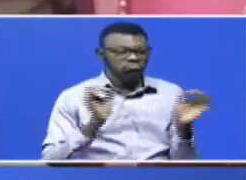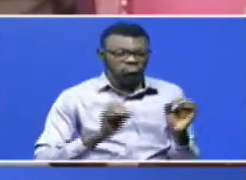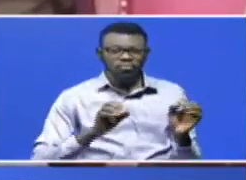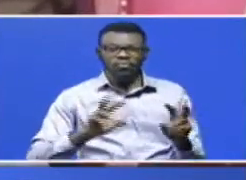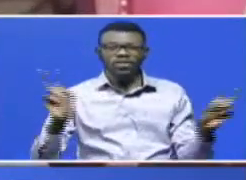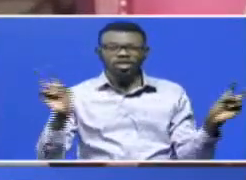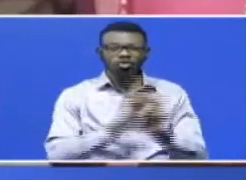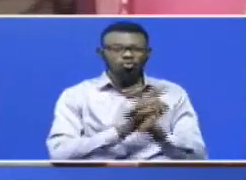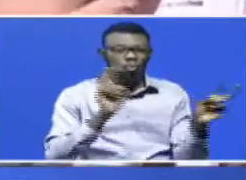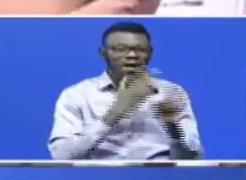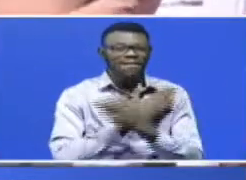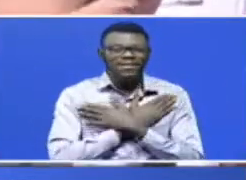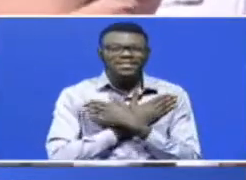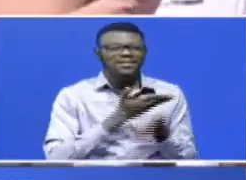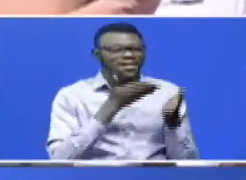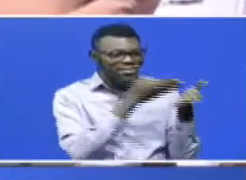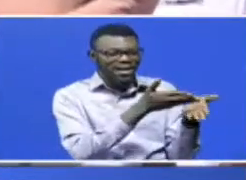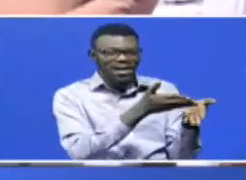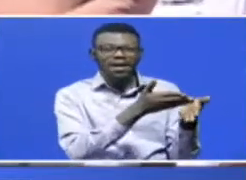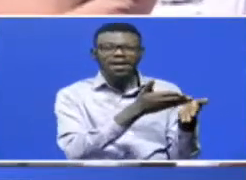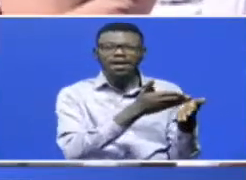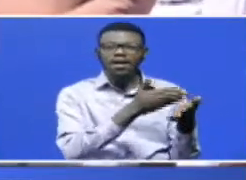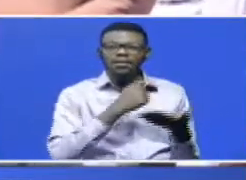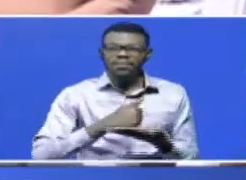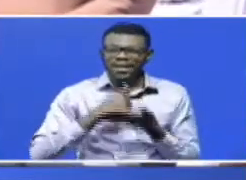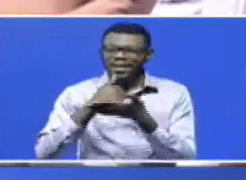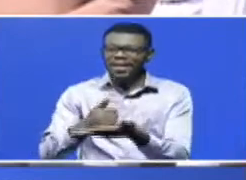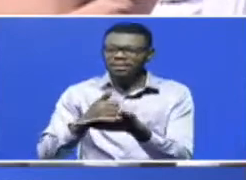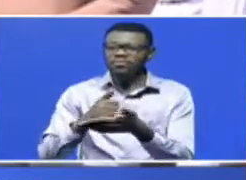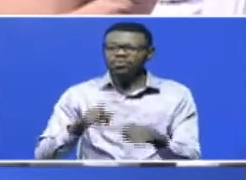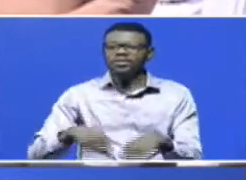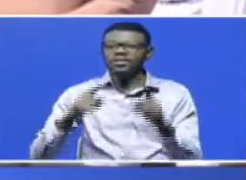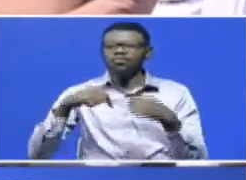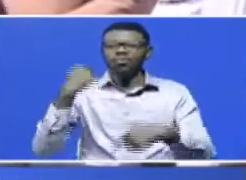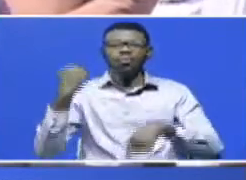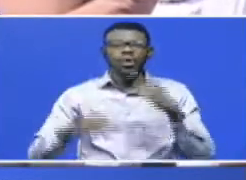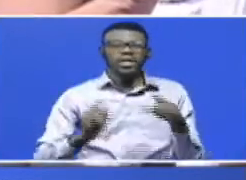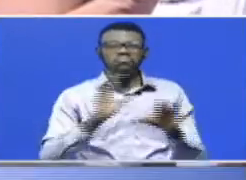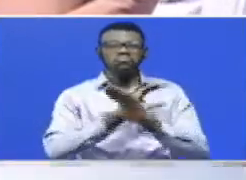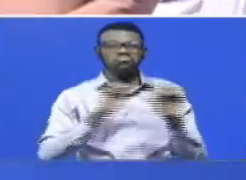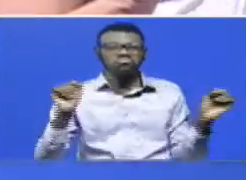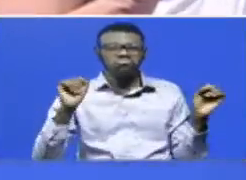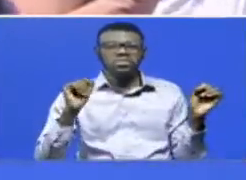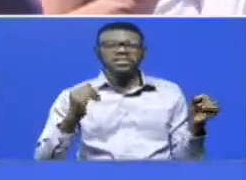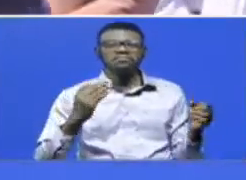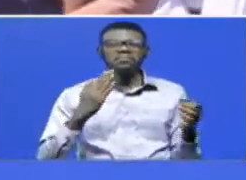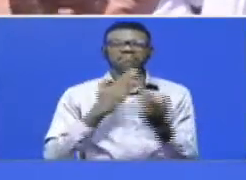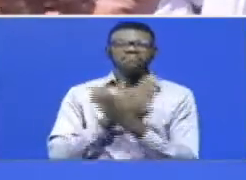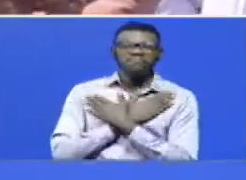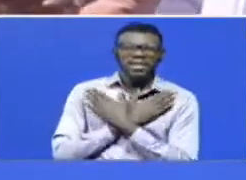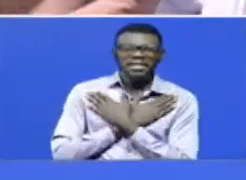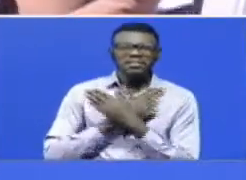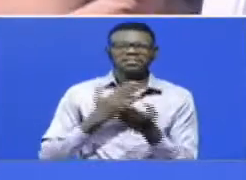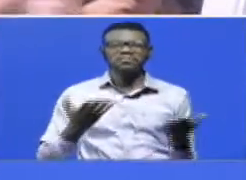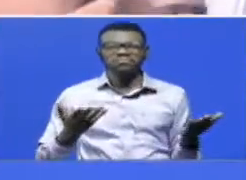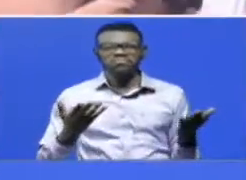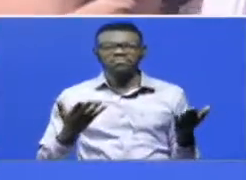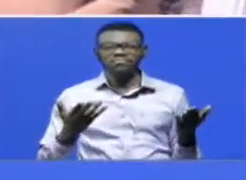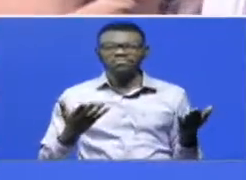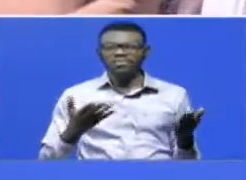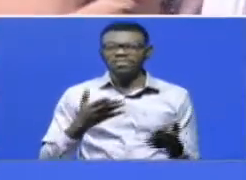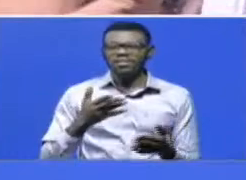marafiki kule nje. Wakue marafiki wa kukufanya wewe ukue rais. Wasikue marafiki wa kukufanya wewe